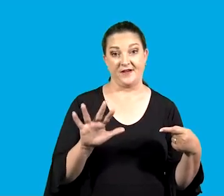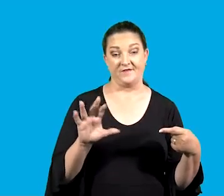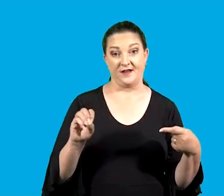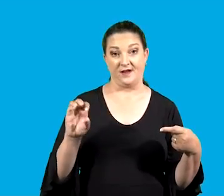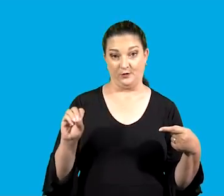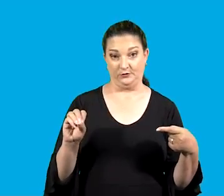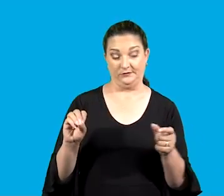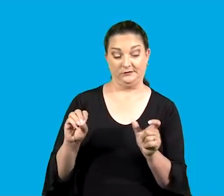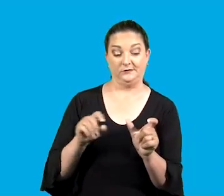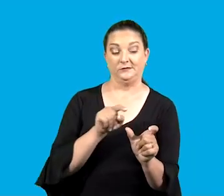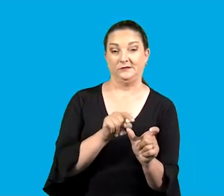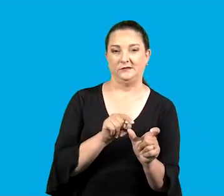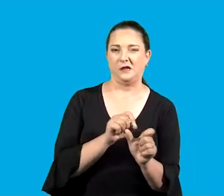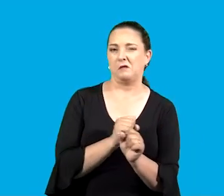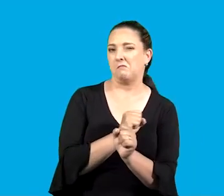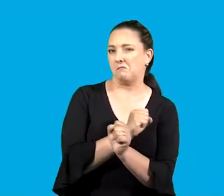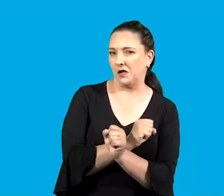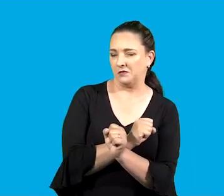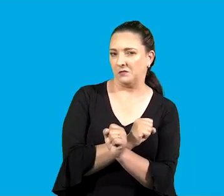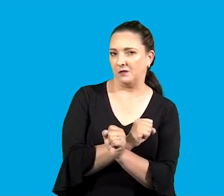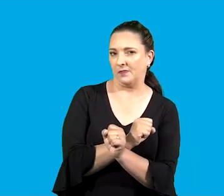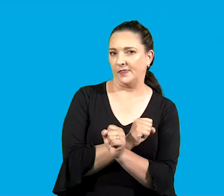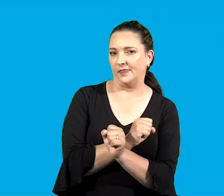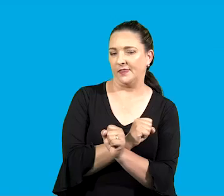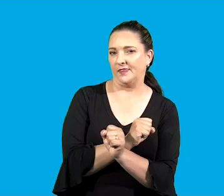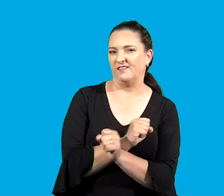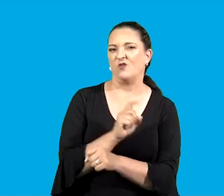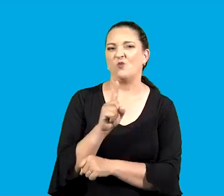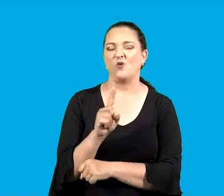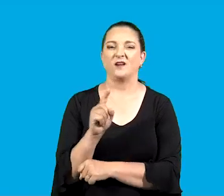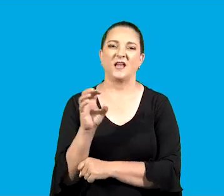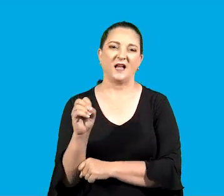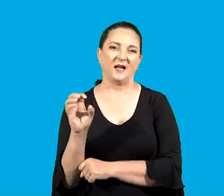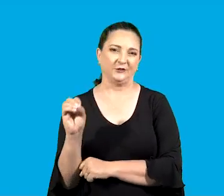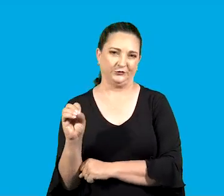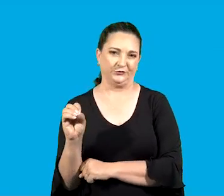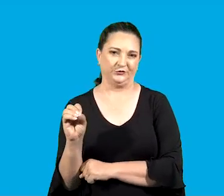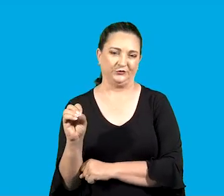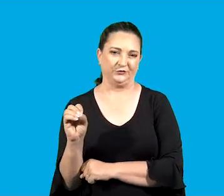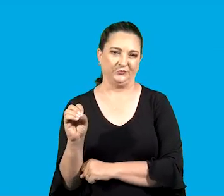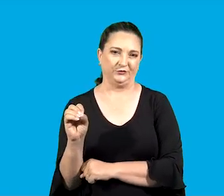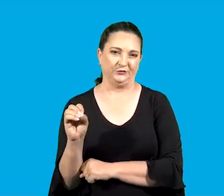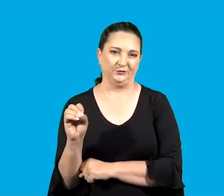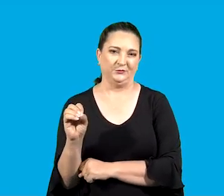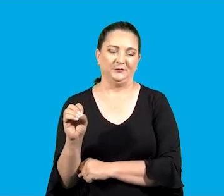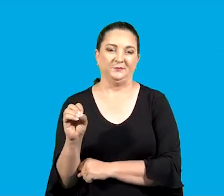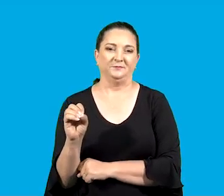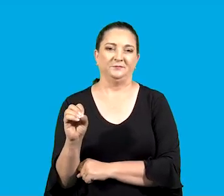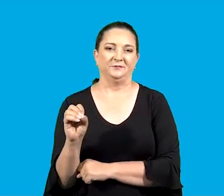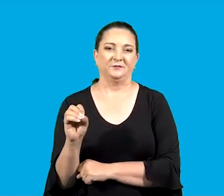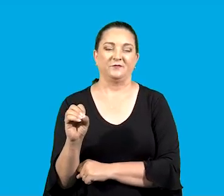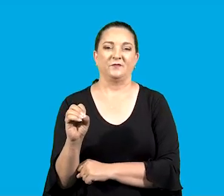5,500. Now you multiply that by 100. I'm talking to this part